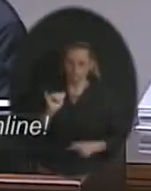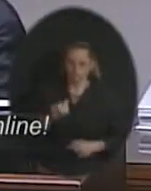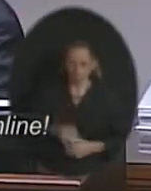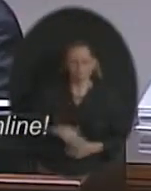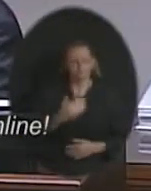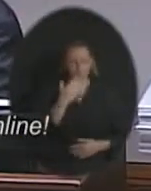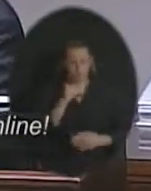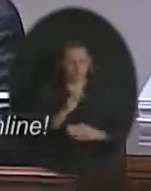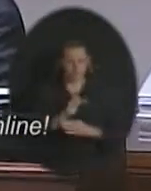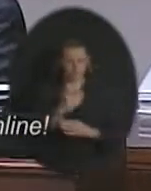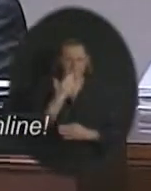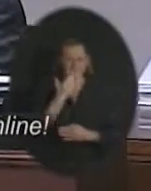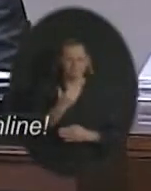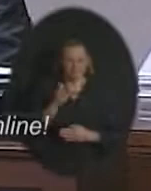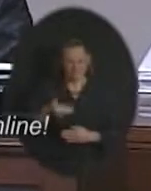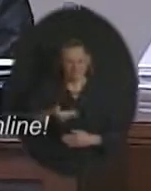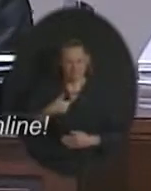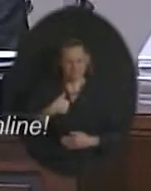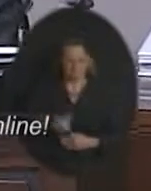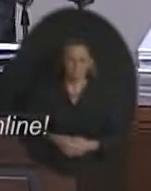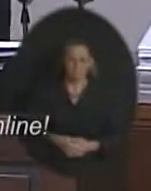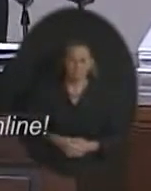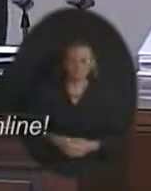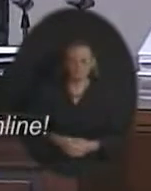Good evening, thank you for having me.